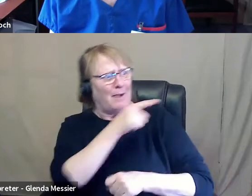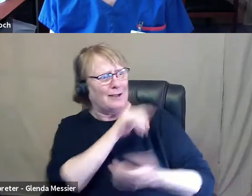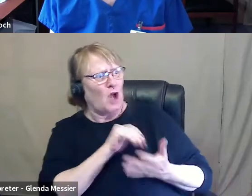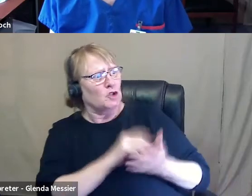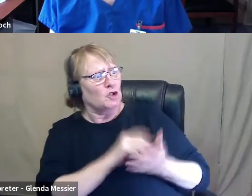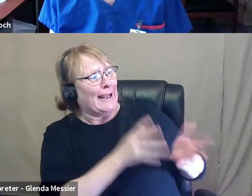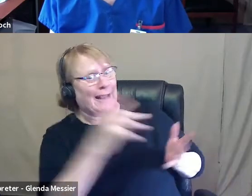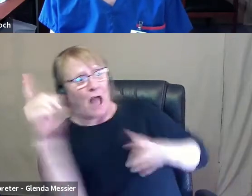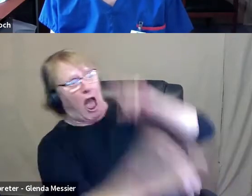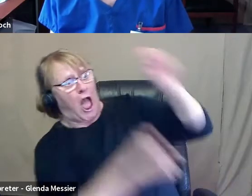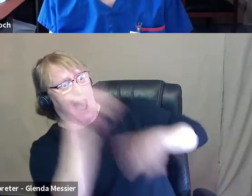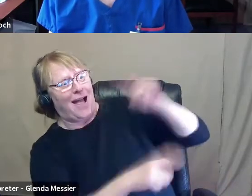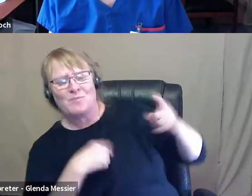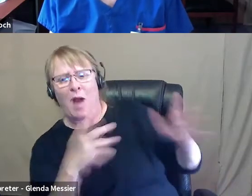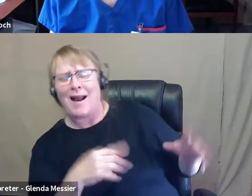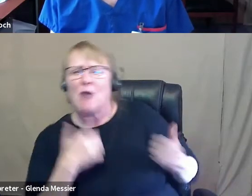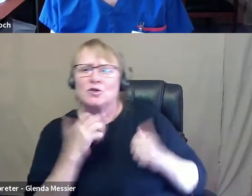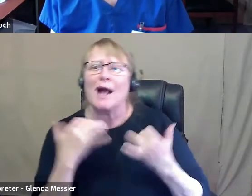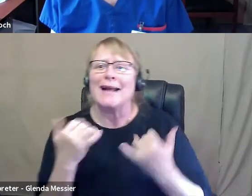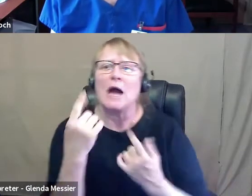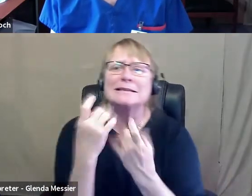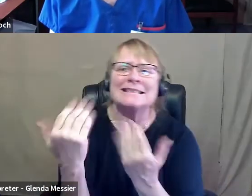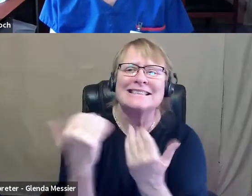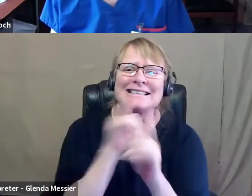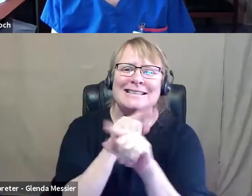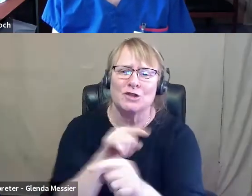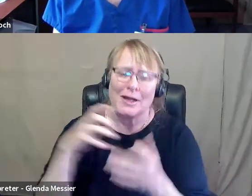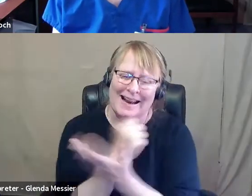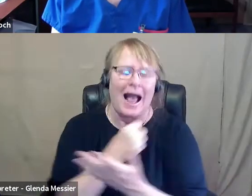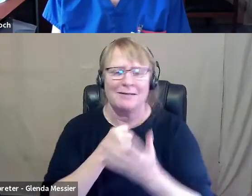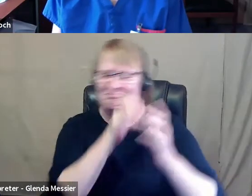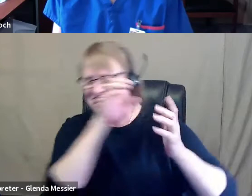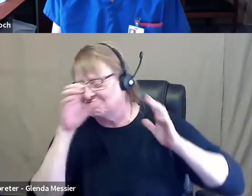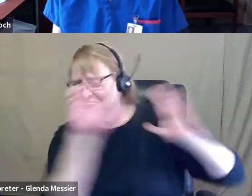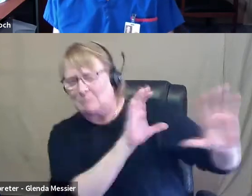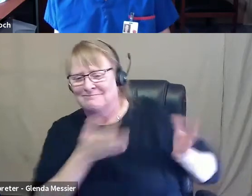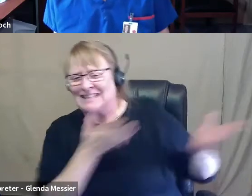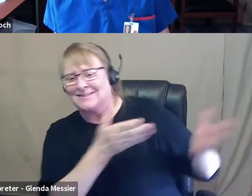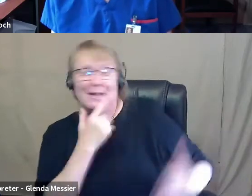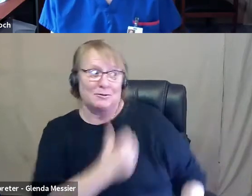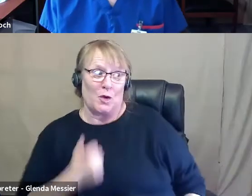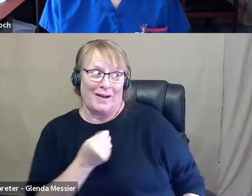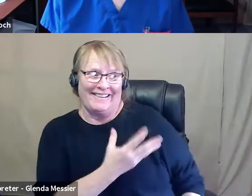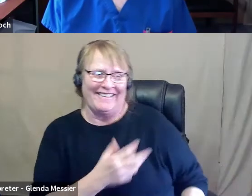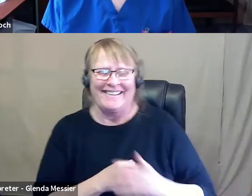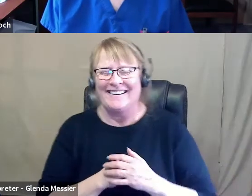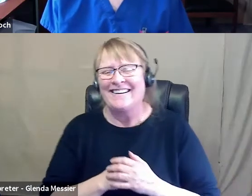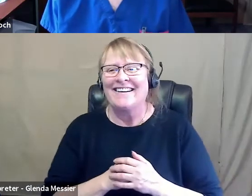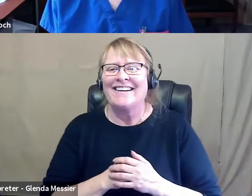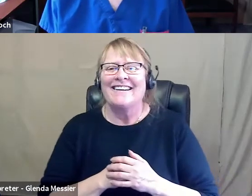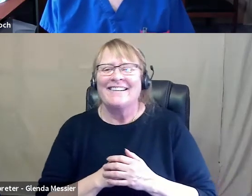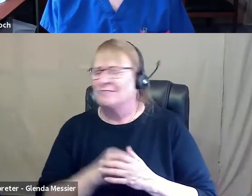with all these questions. But I'll take as many as I can in the next couple of minutes, and then I'll leave them high and dry. Sorry, Meb. I think I'll give you the next. No